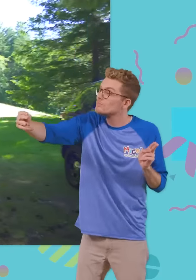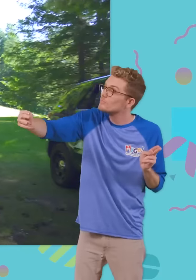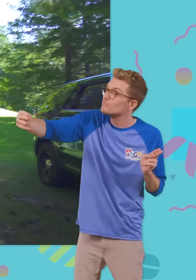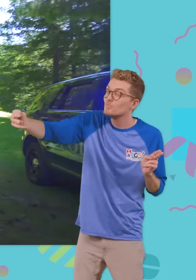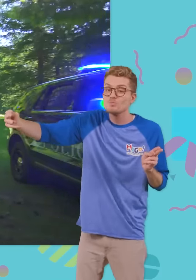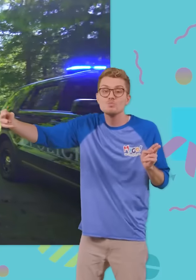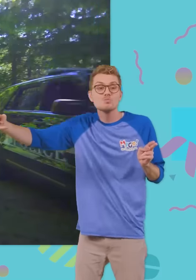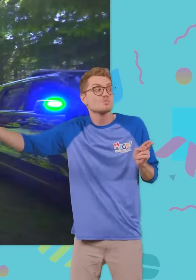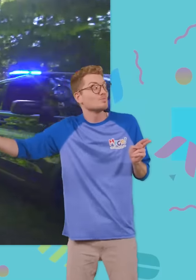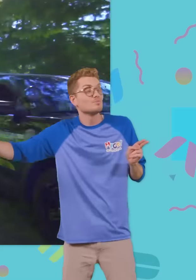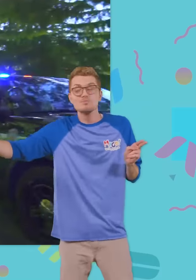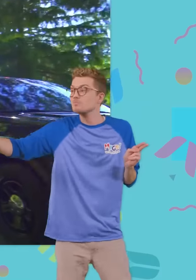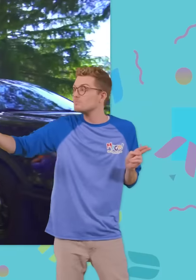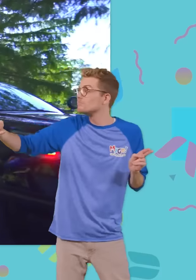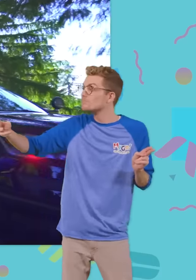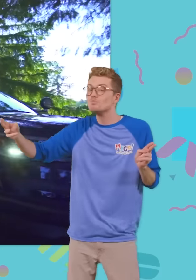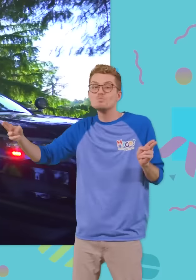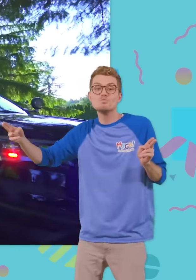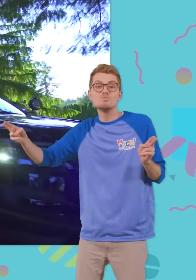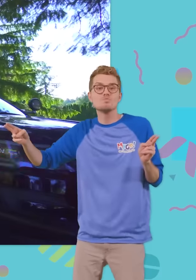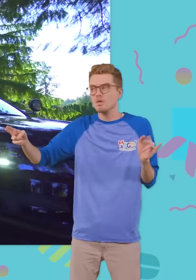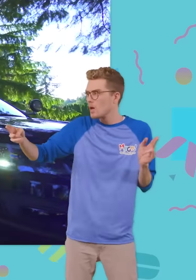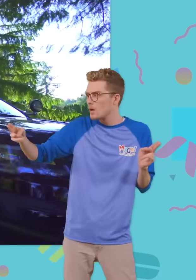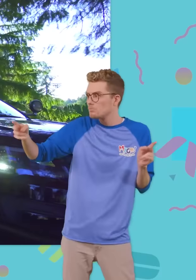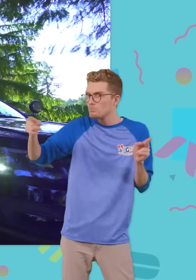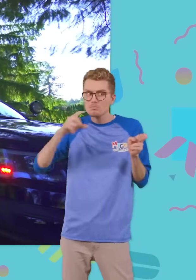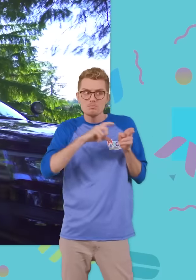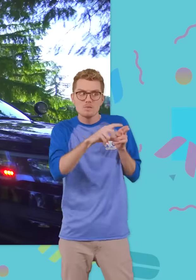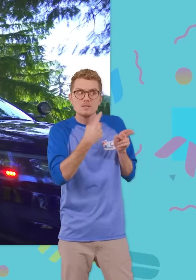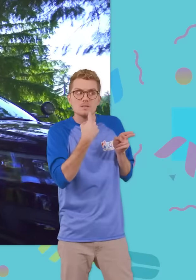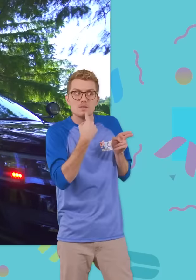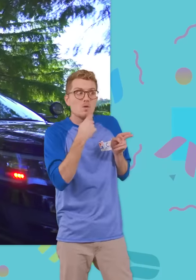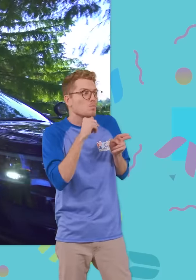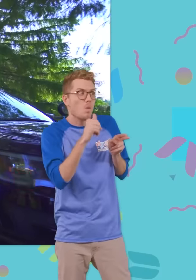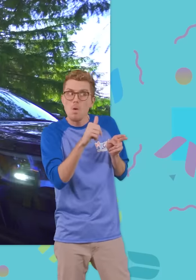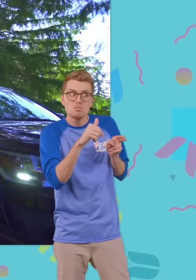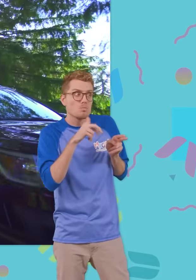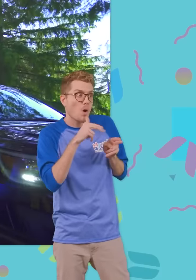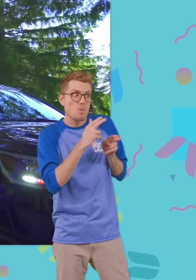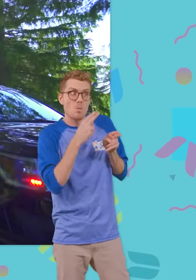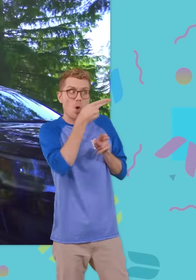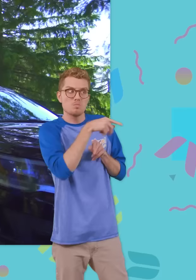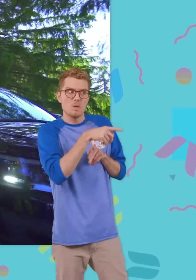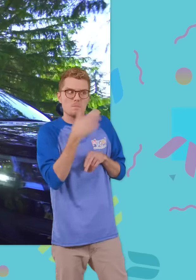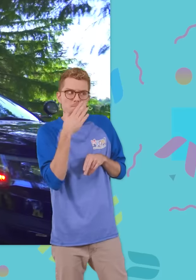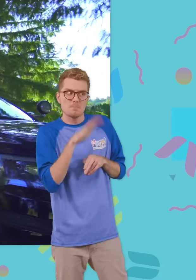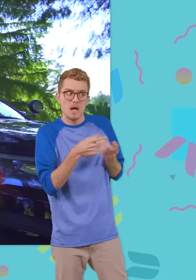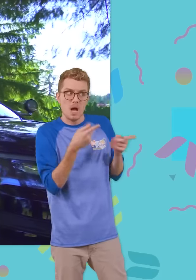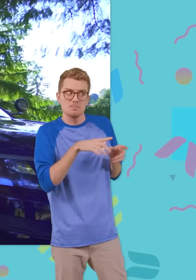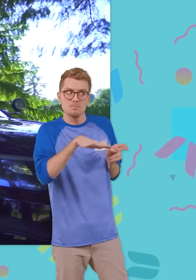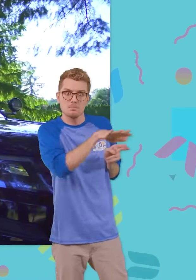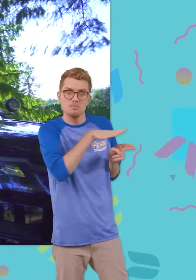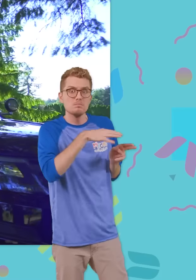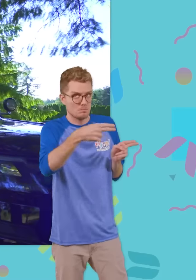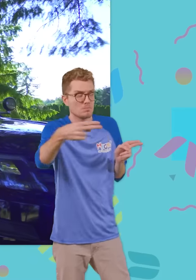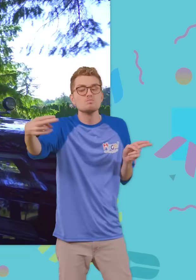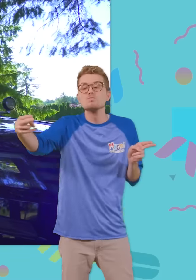Whoa! Look! It says, crime scene. Do not cross.